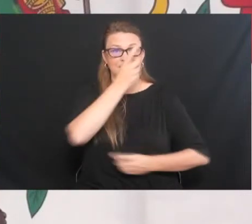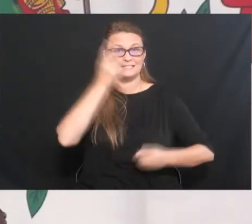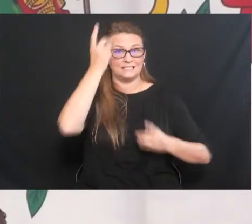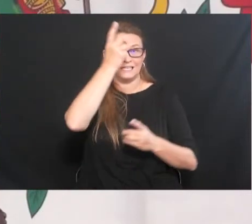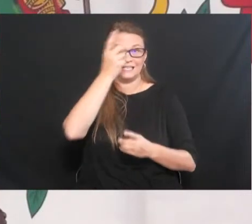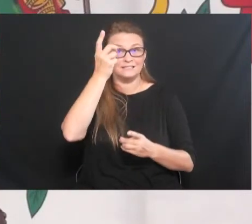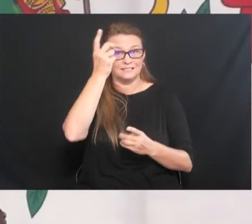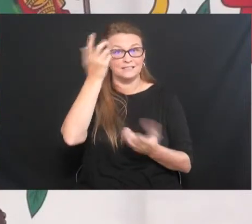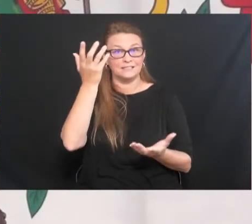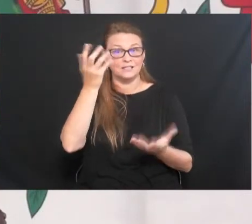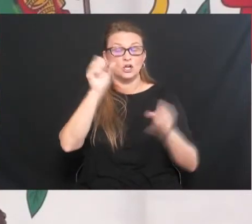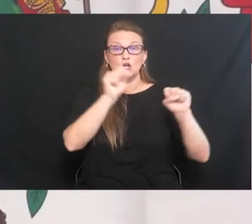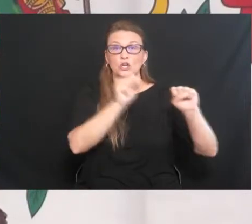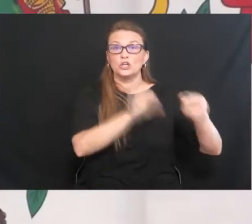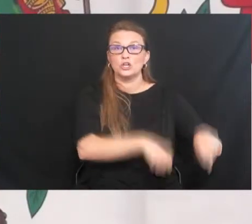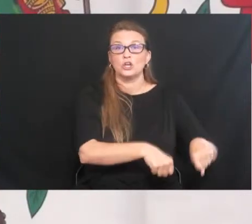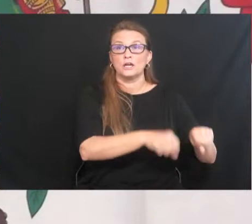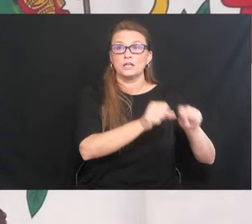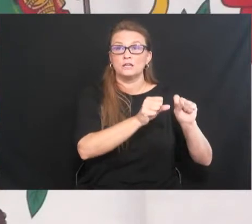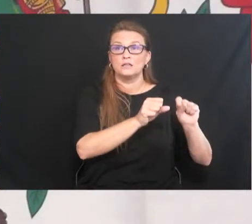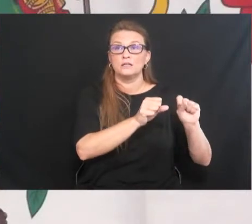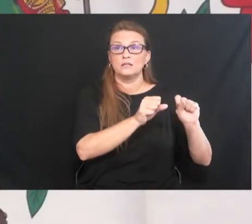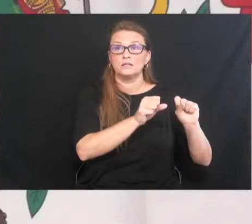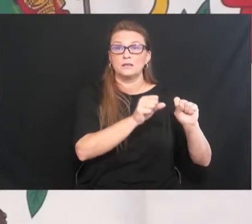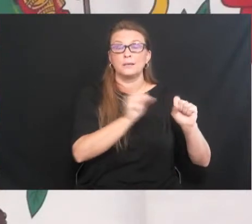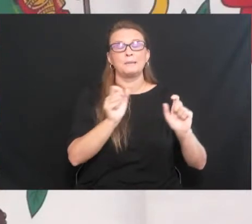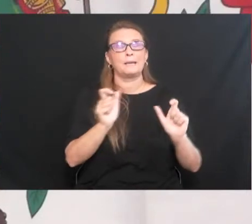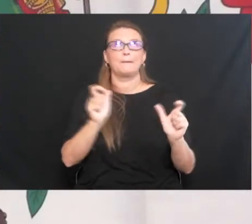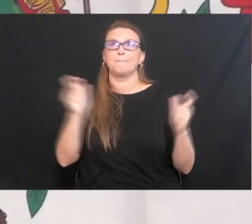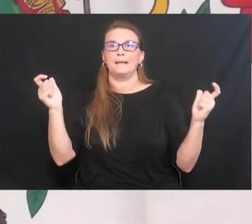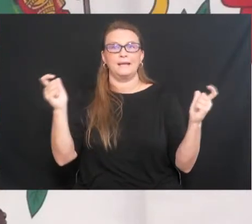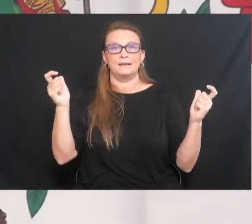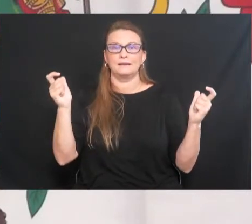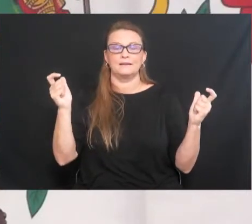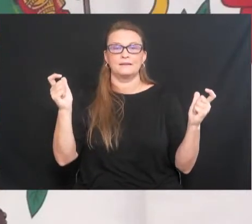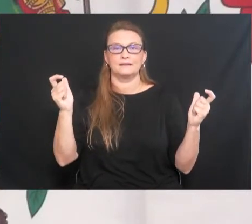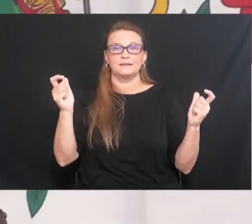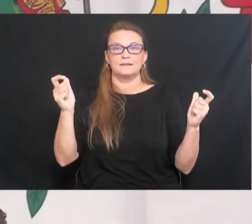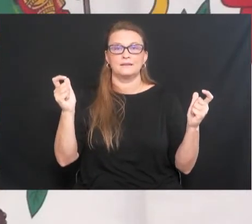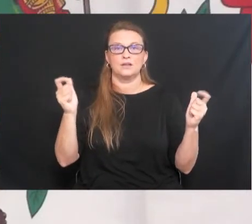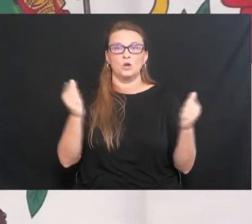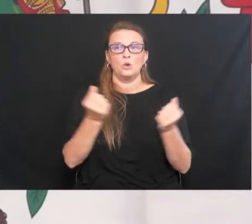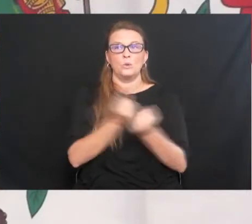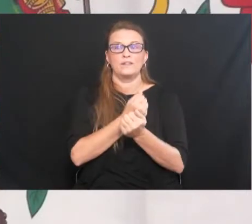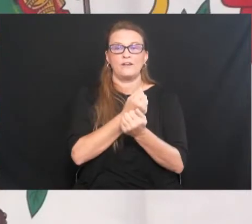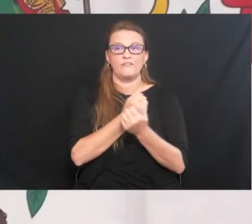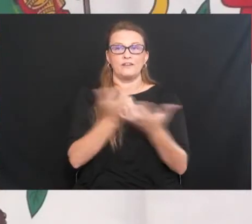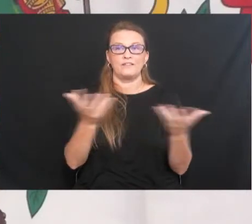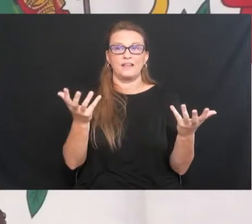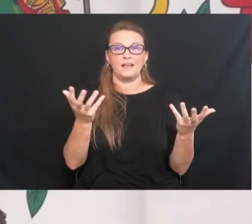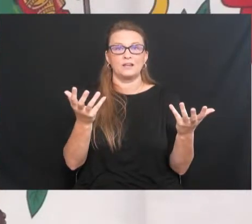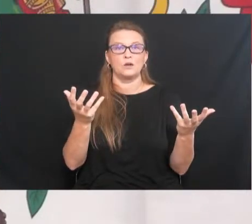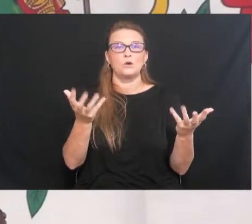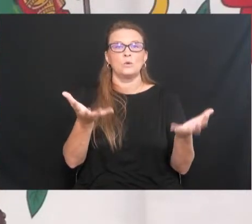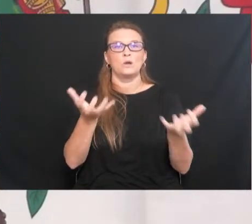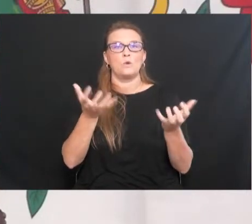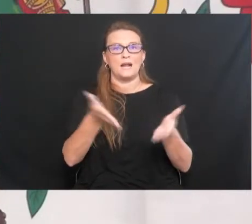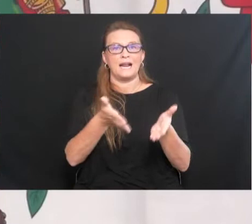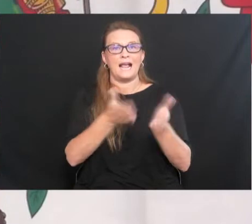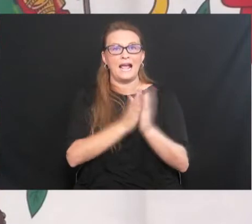unbelievable, could very well be big. And so with all that being said, I would absolutely ask you